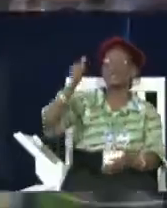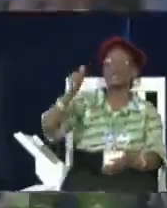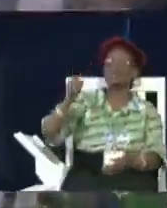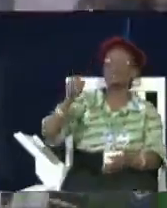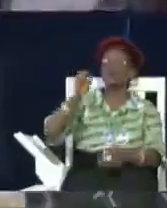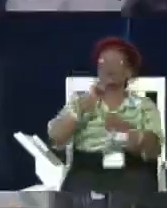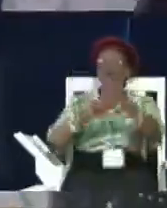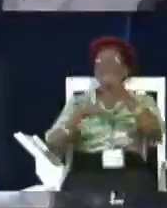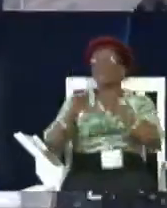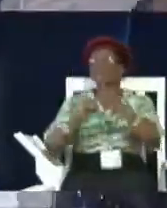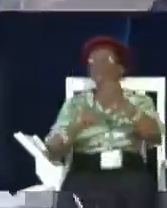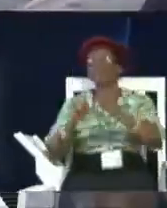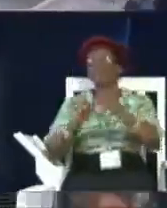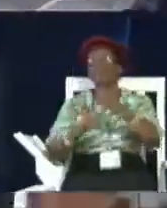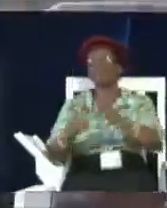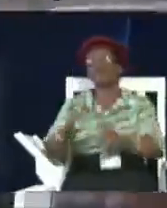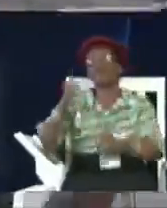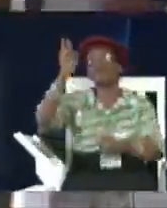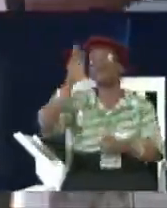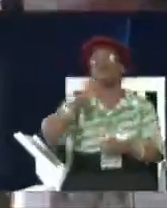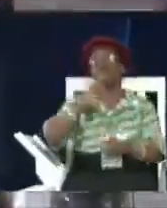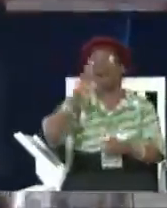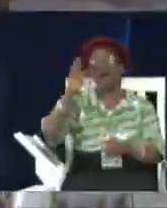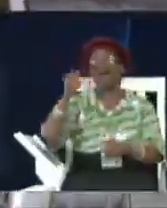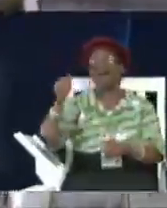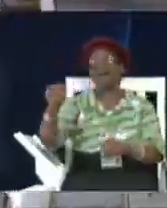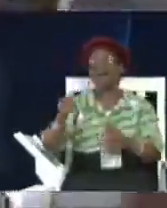Oh, I know that you are the Alpha.